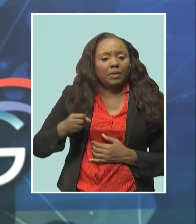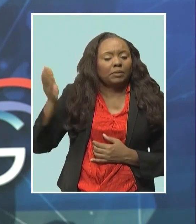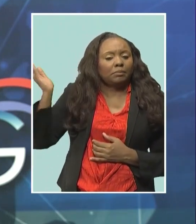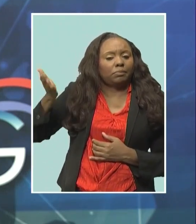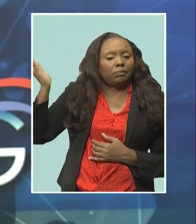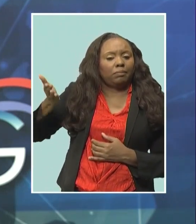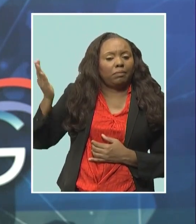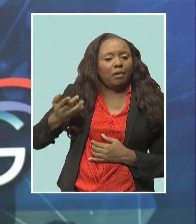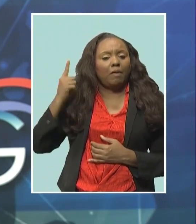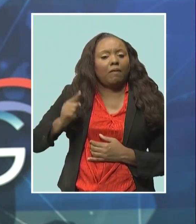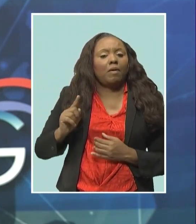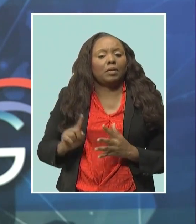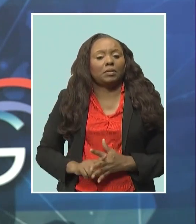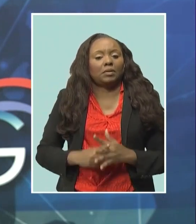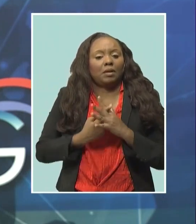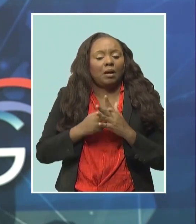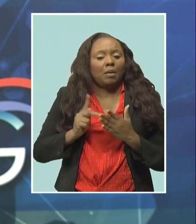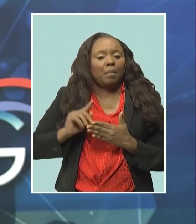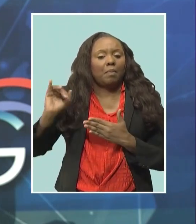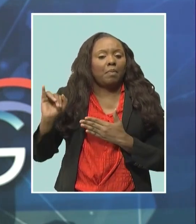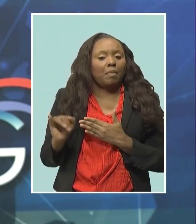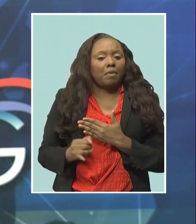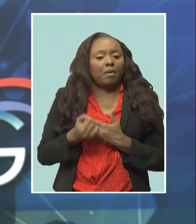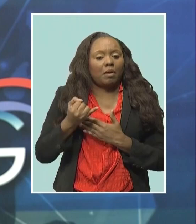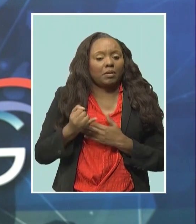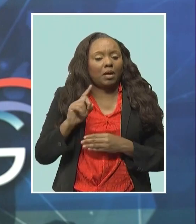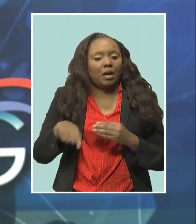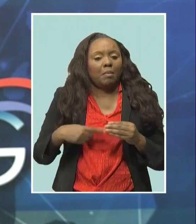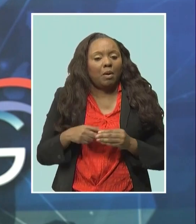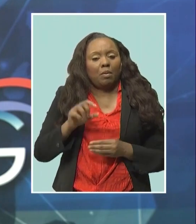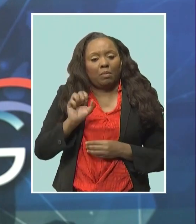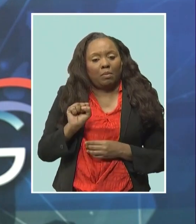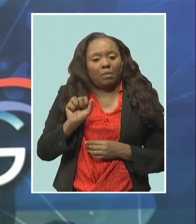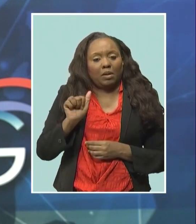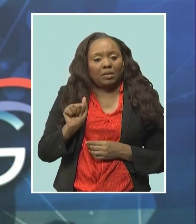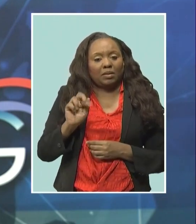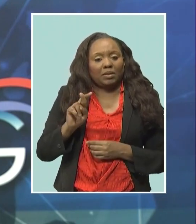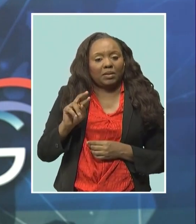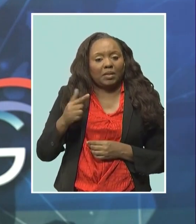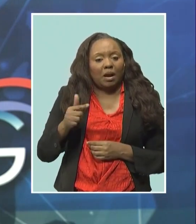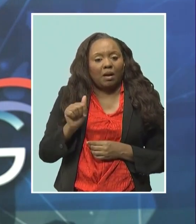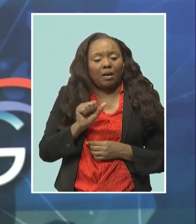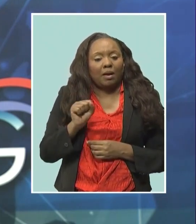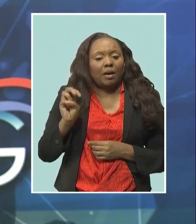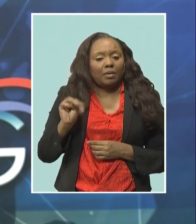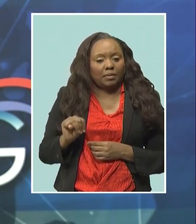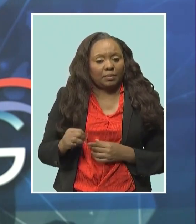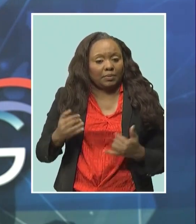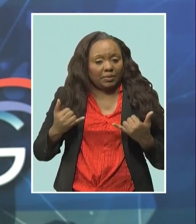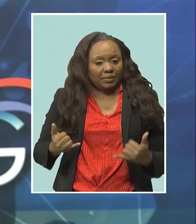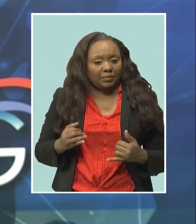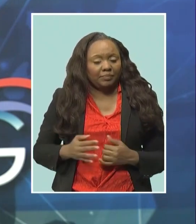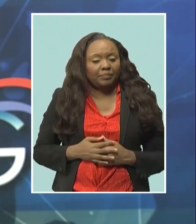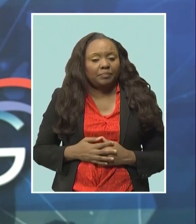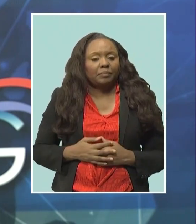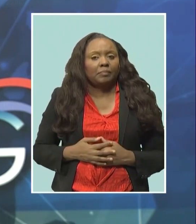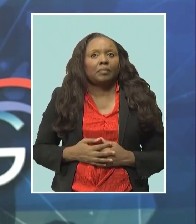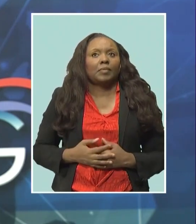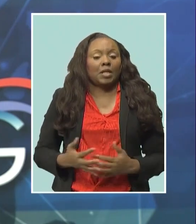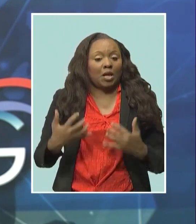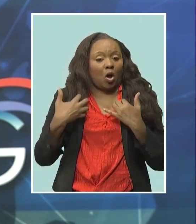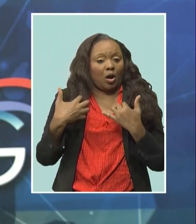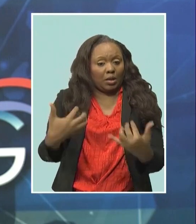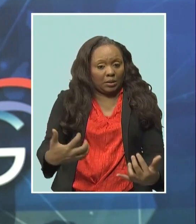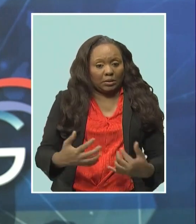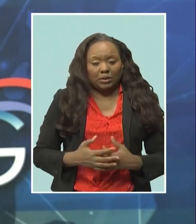of the Sargassum project at Bagnall's Point Gallery, the Pelican Craft Centre today. She told the audience, which